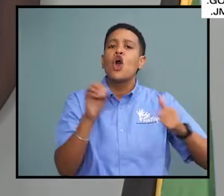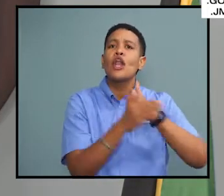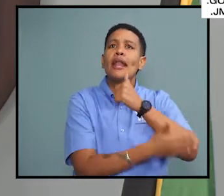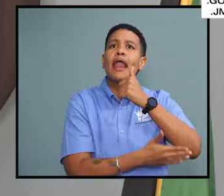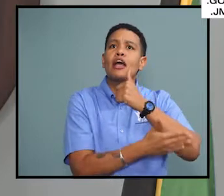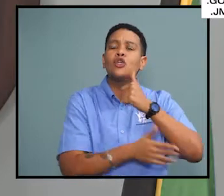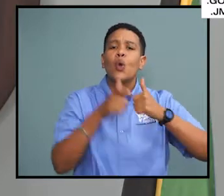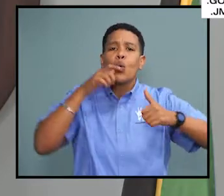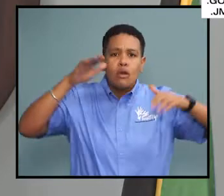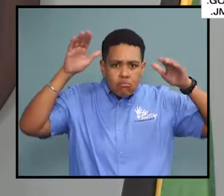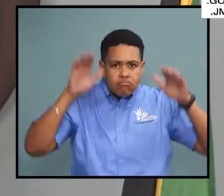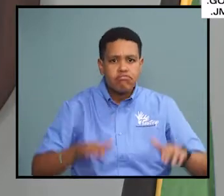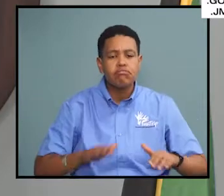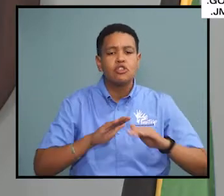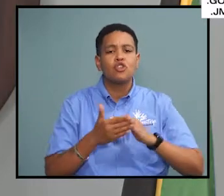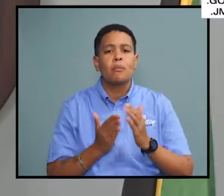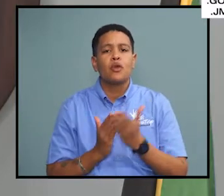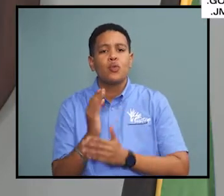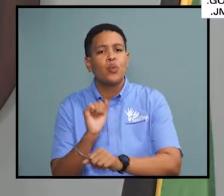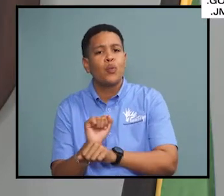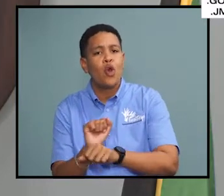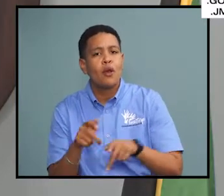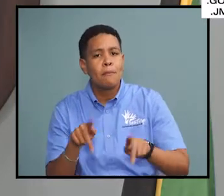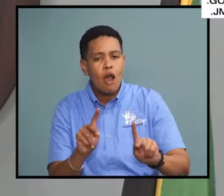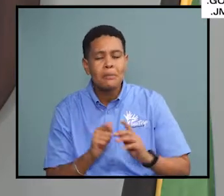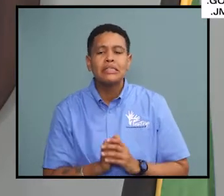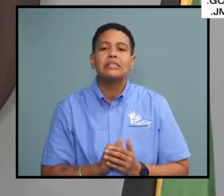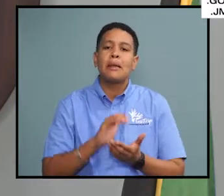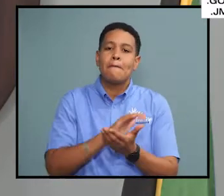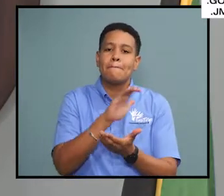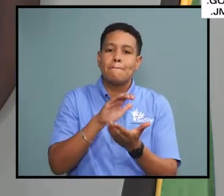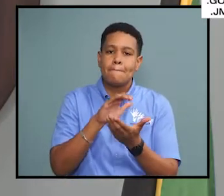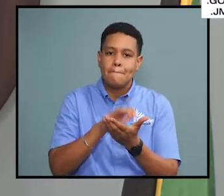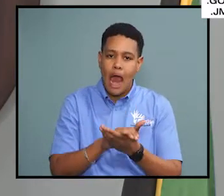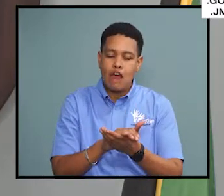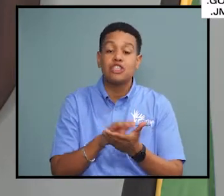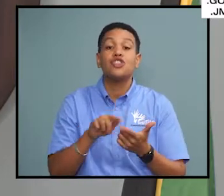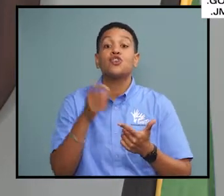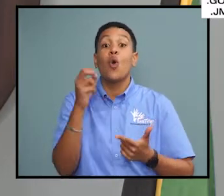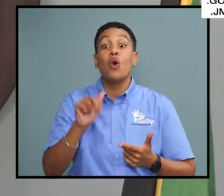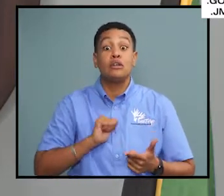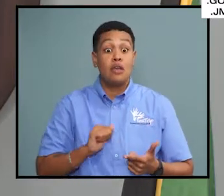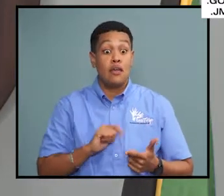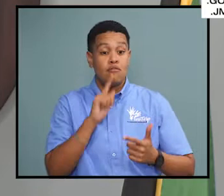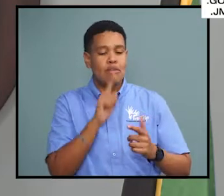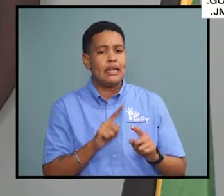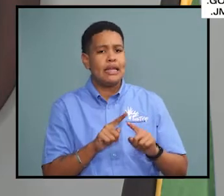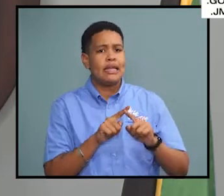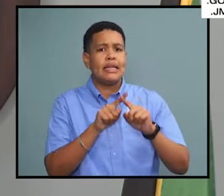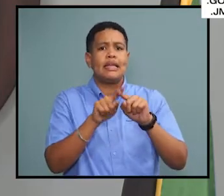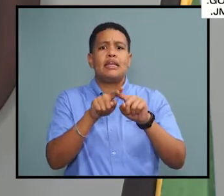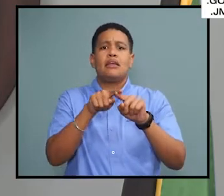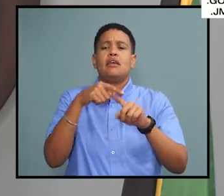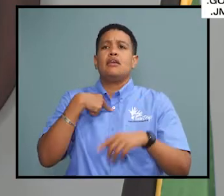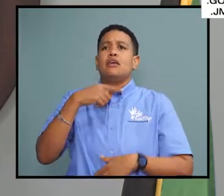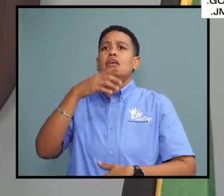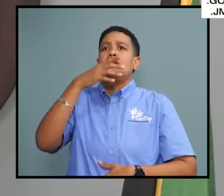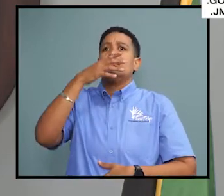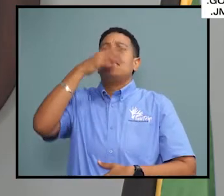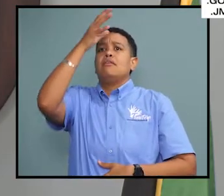Jamaica by virtue of work permit, marriage, or being a dependent of a